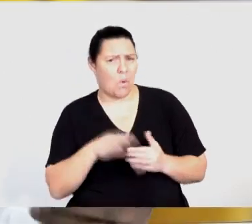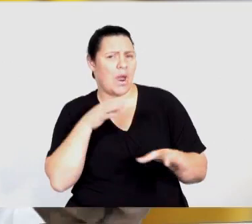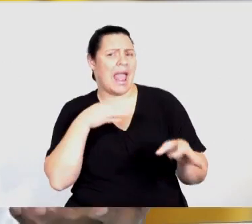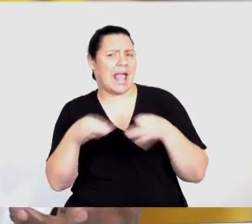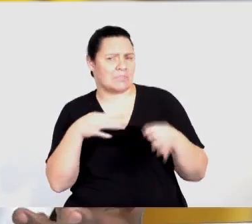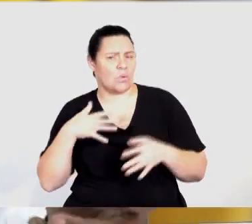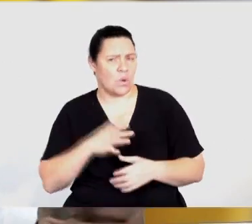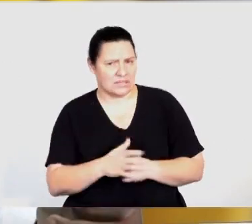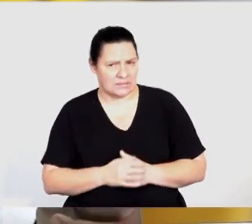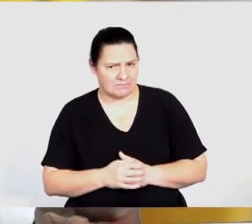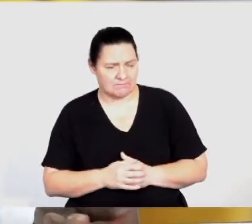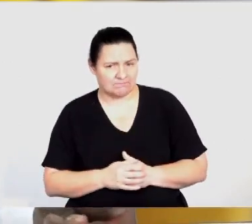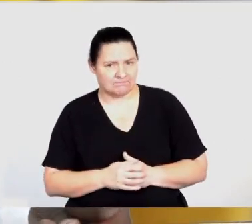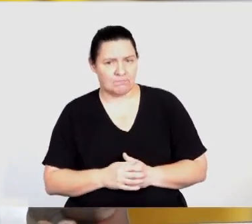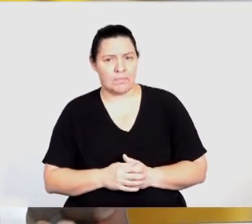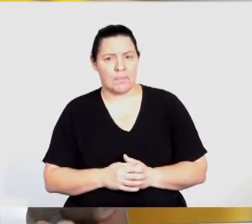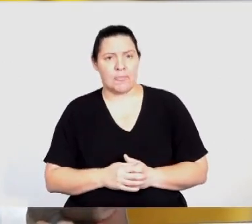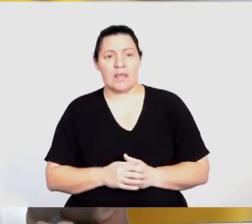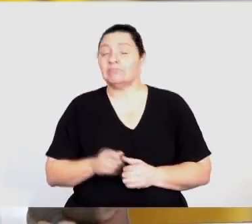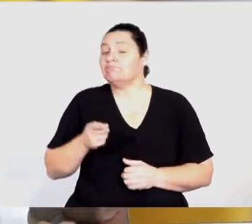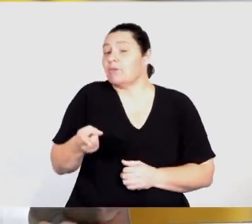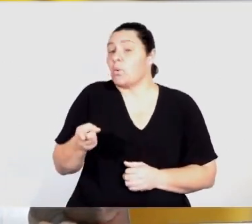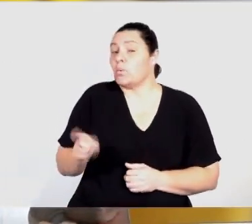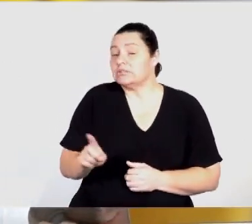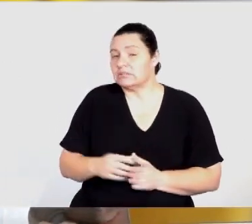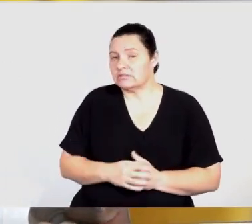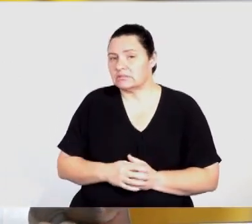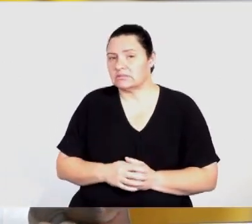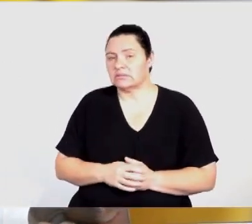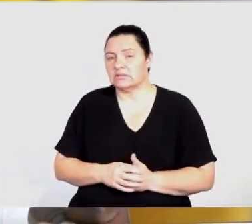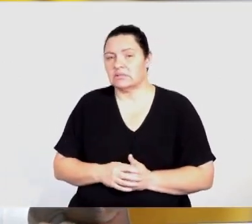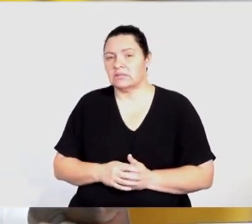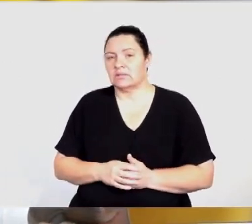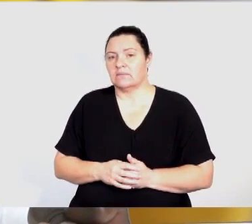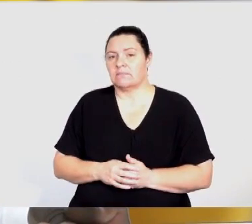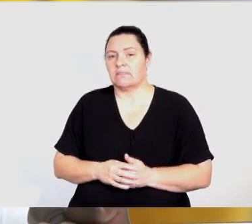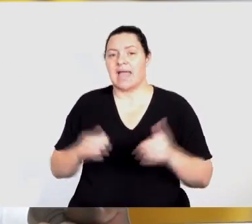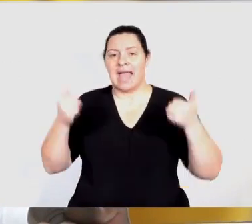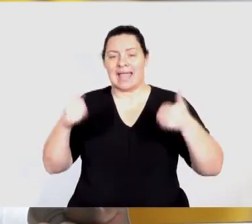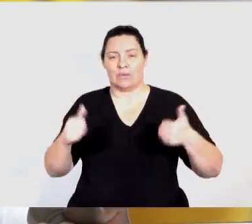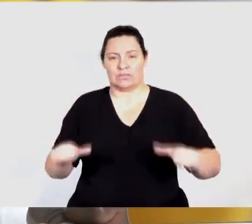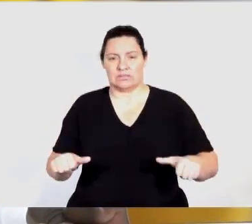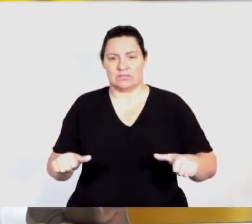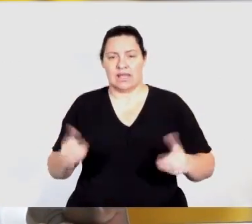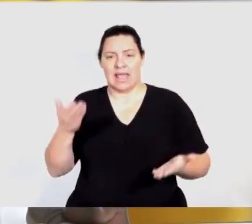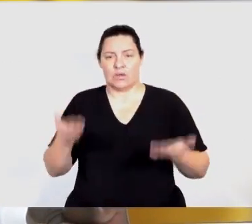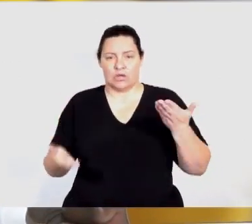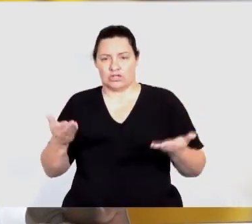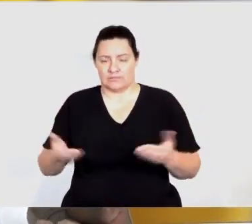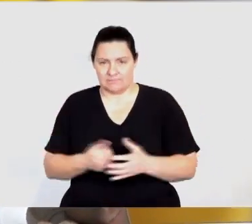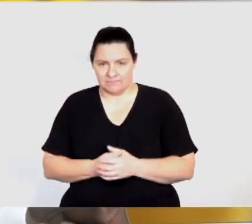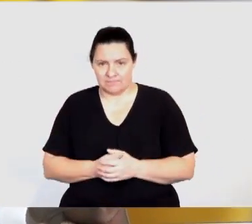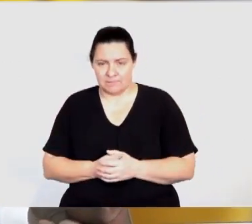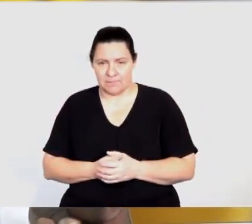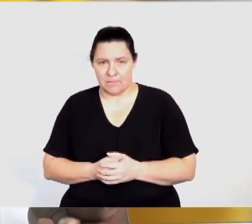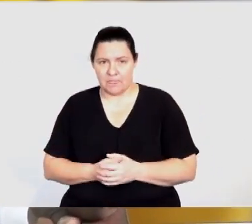thing that I want to explain to you in this lesson. And that is what we call the accounting